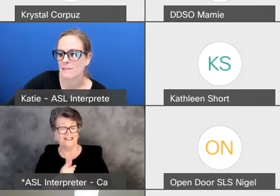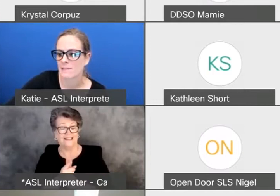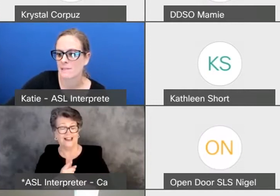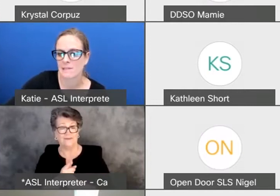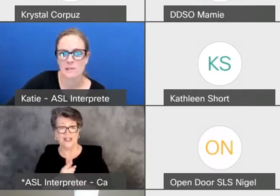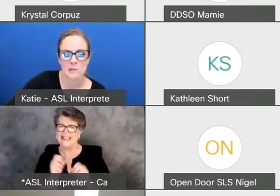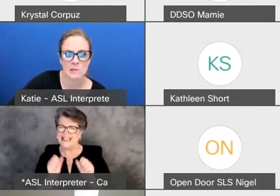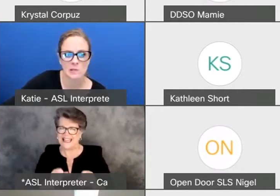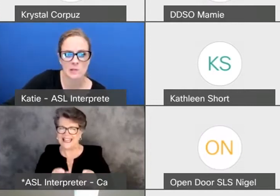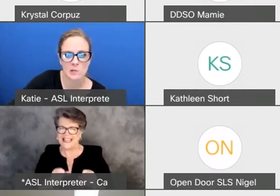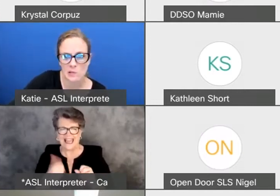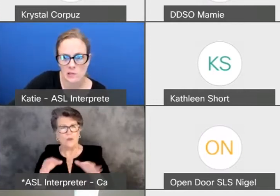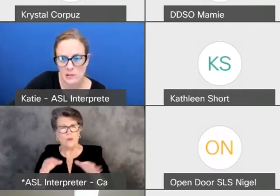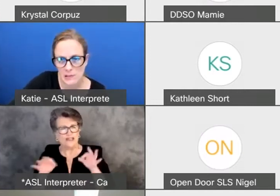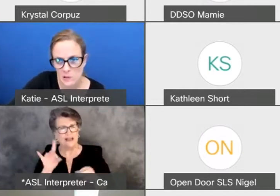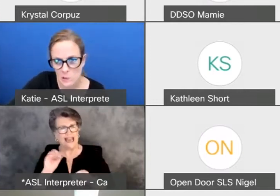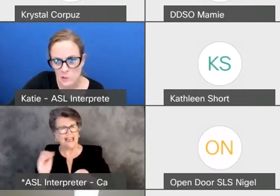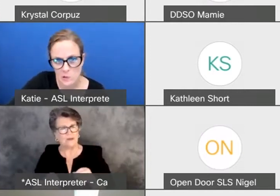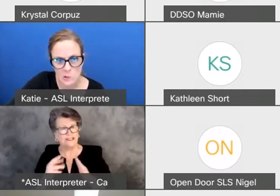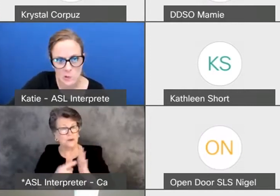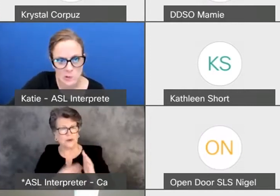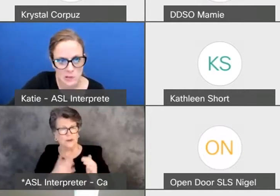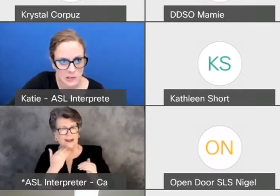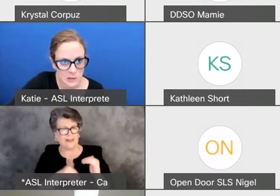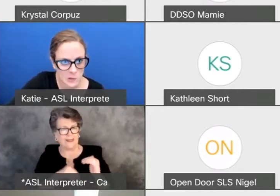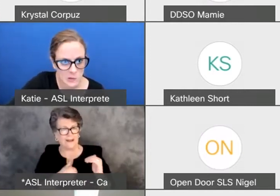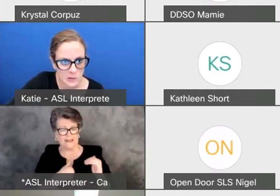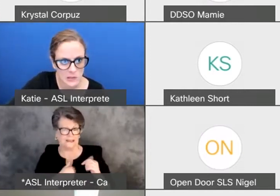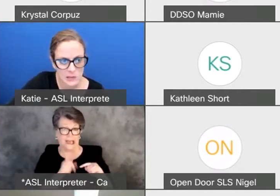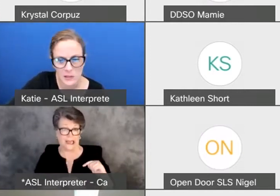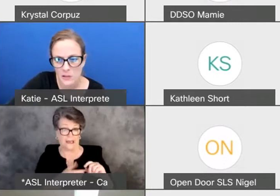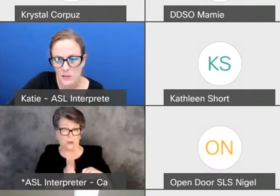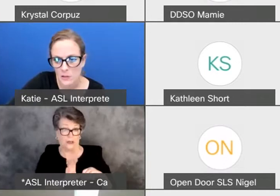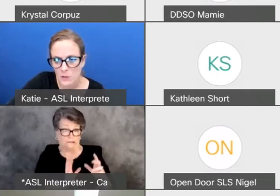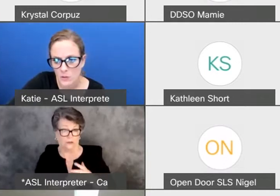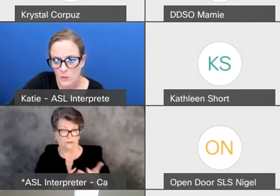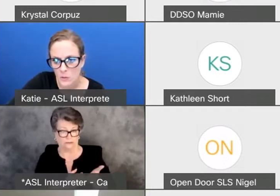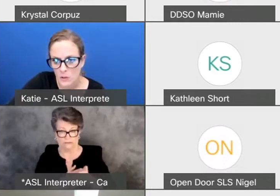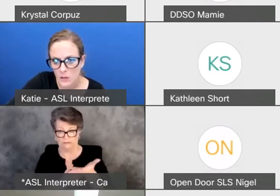Can anyone explain the 80% rule better than I can? Because I can't do it very well at all.